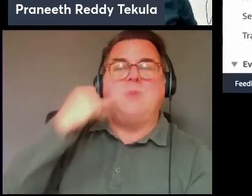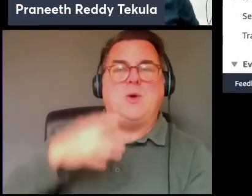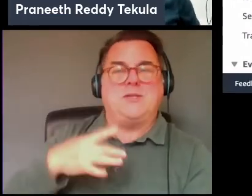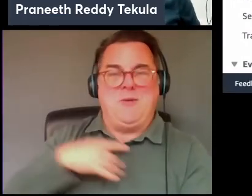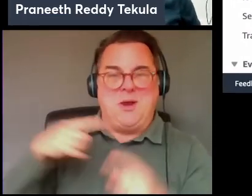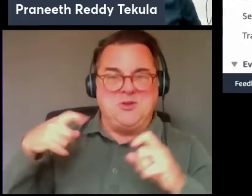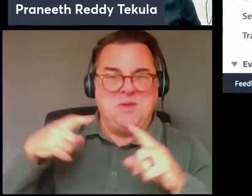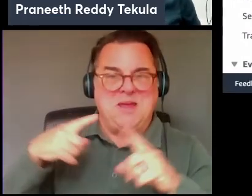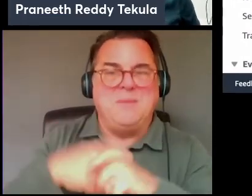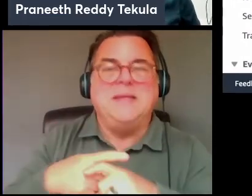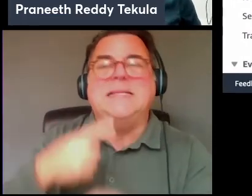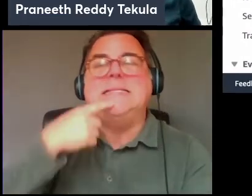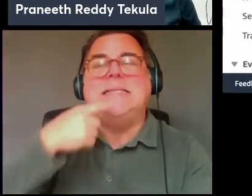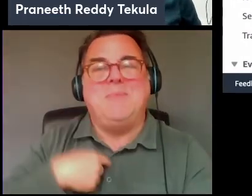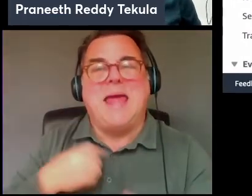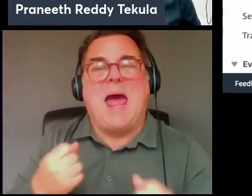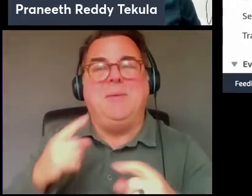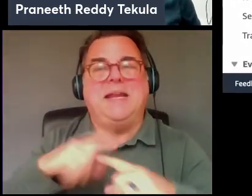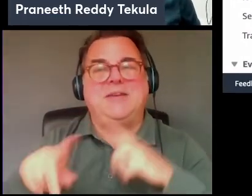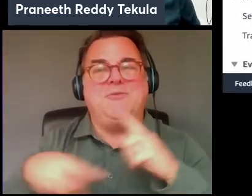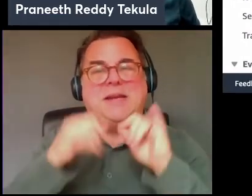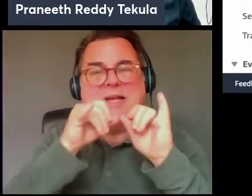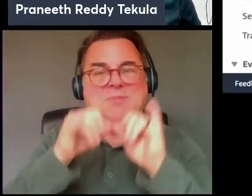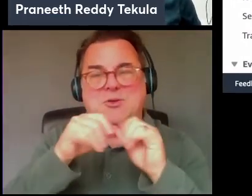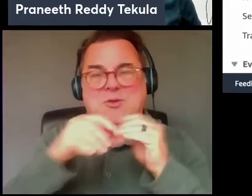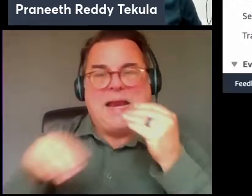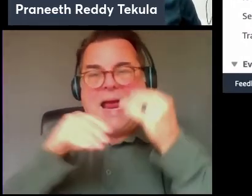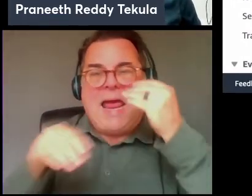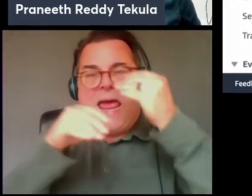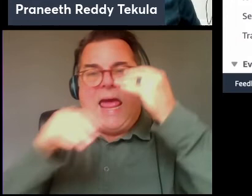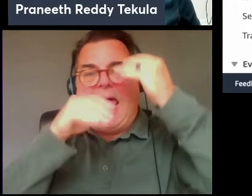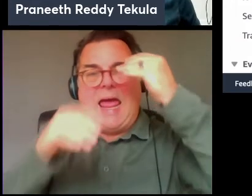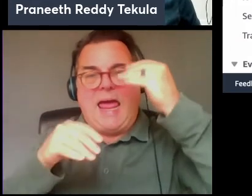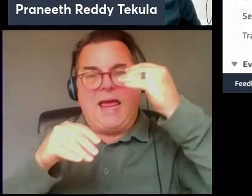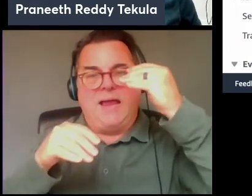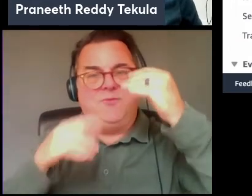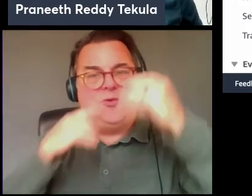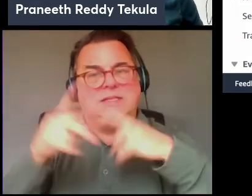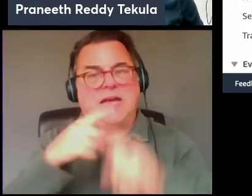Mhm. how many more metrics could I add to a query like this?